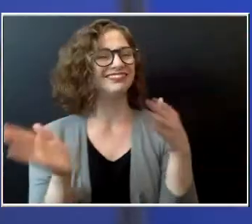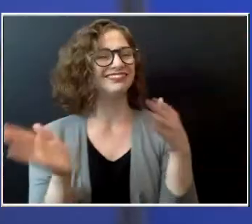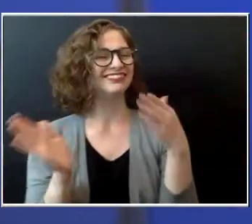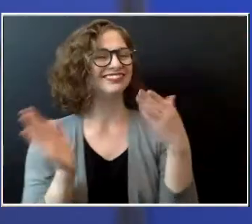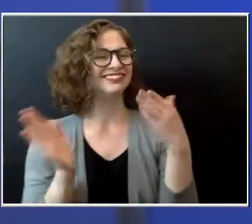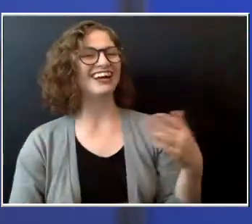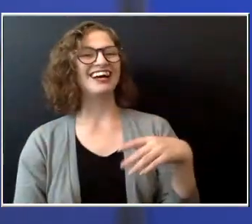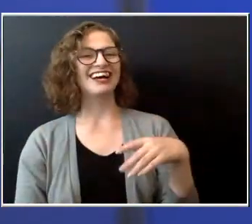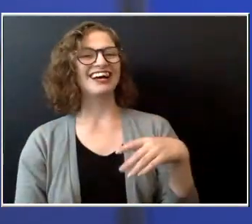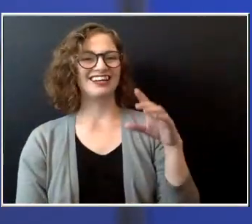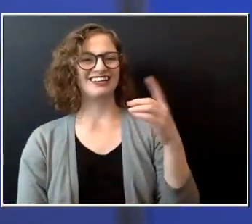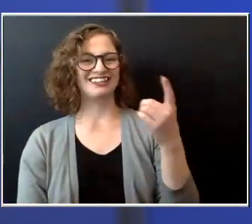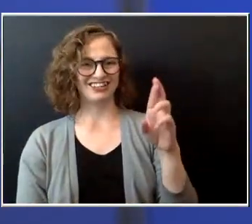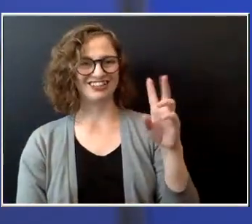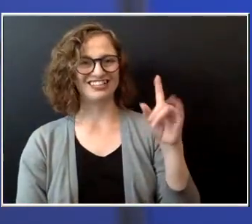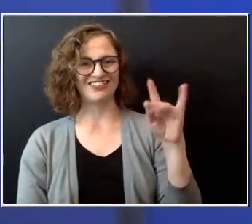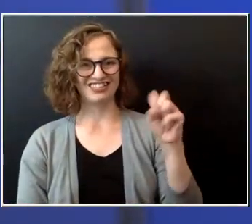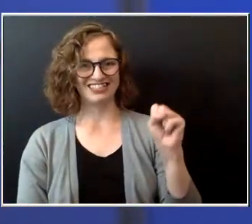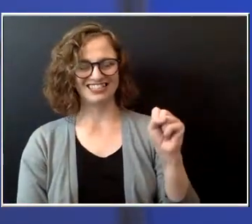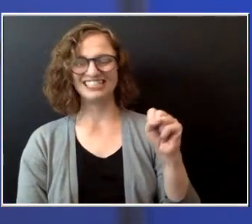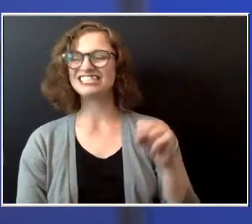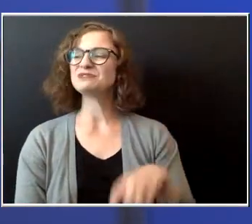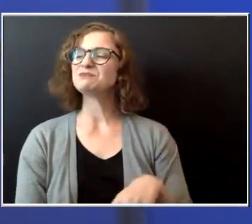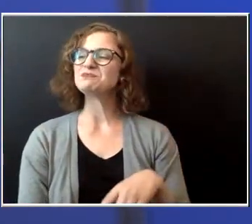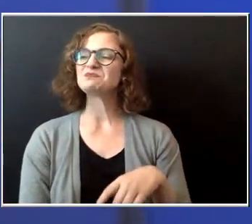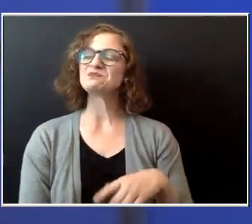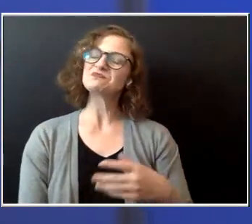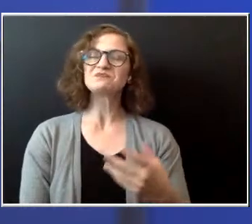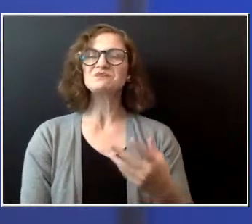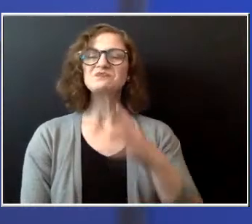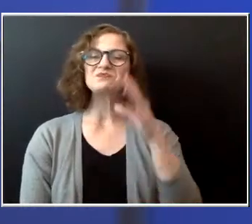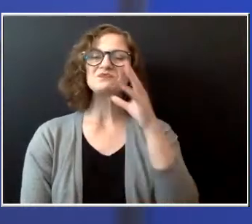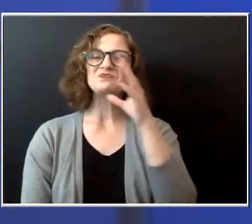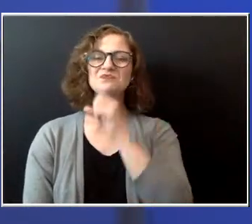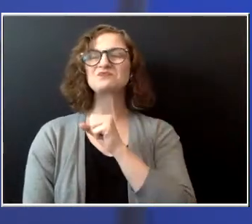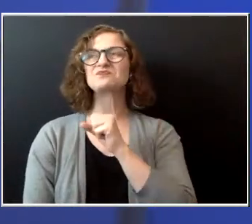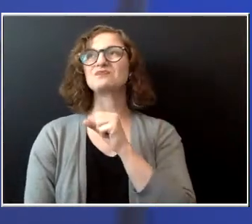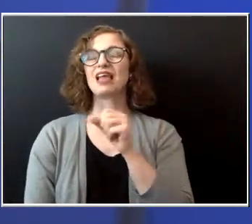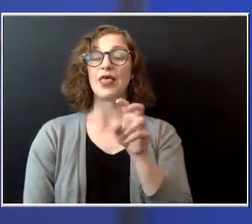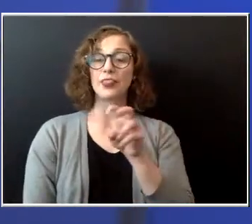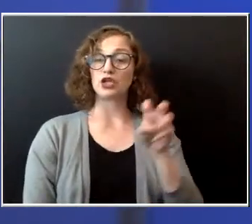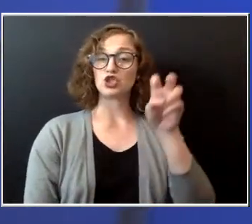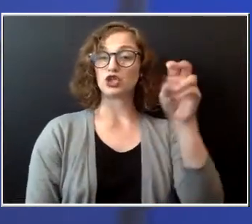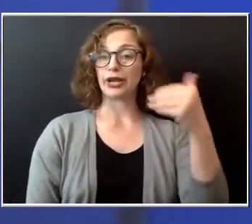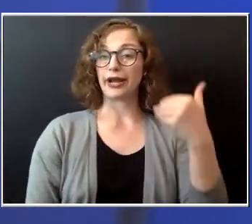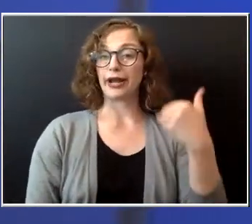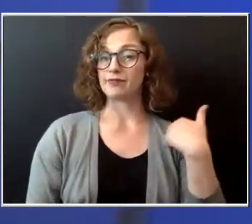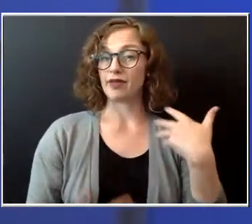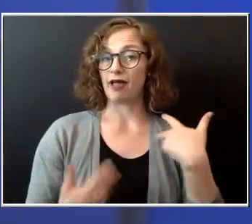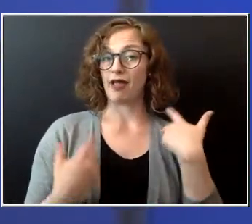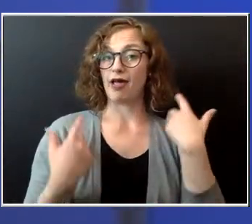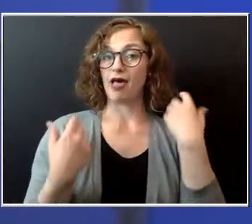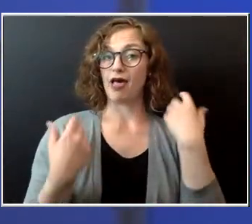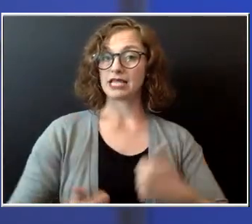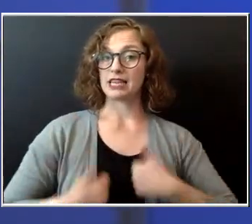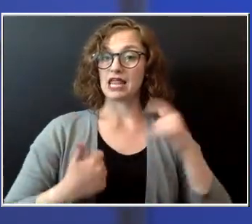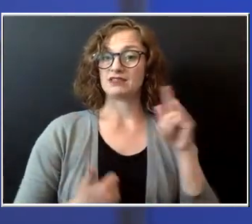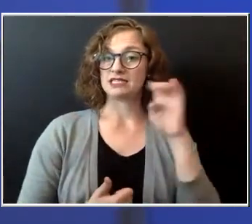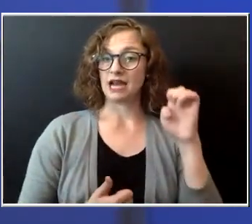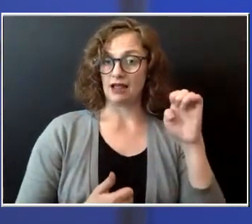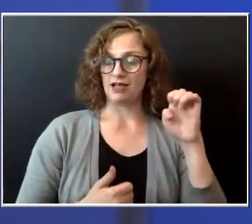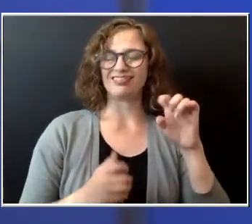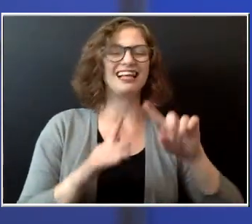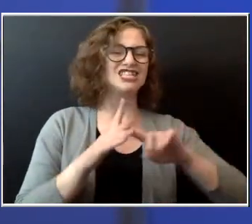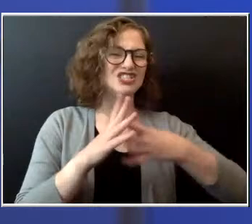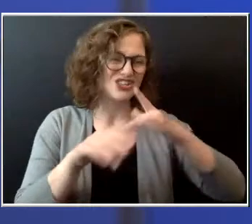Final thoughts, let's see. I guess I would say the journey to having a healthy lifestyle starts early. So it's really fun to get to work with families like Mandy